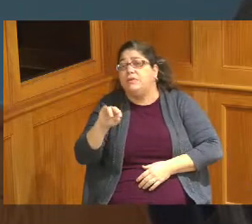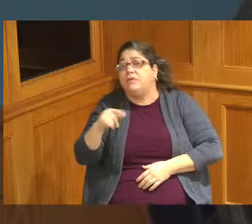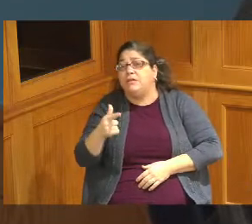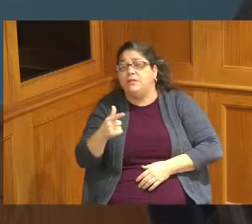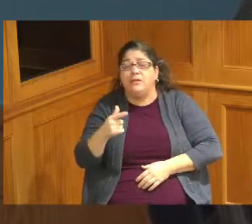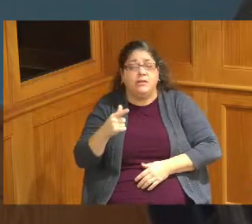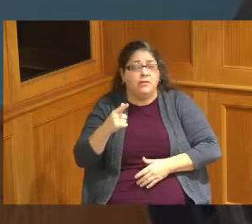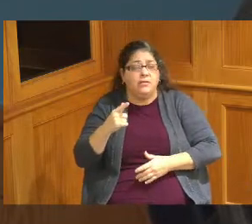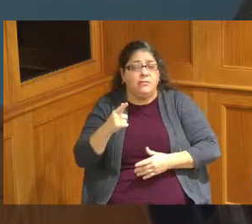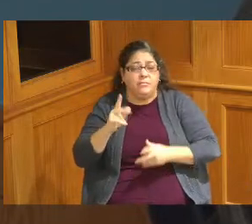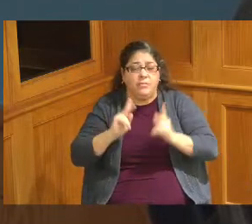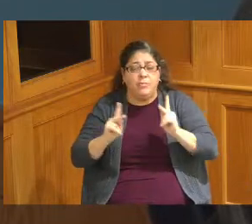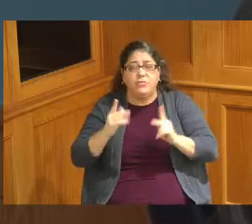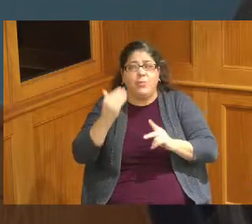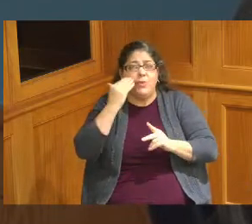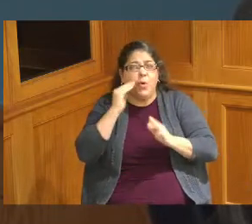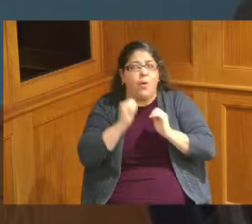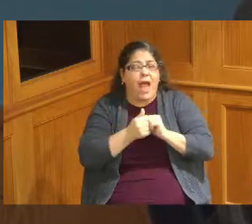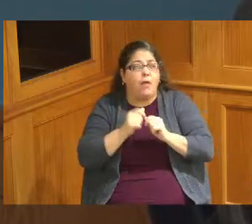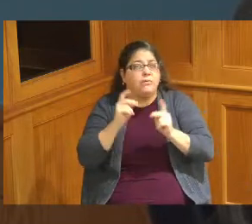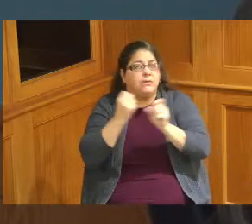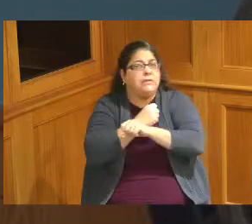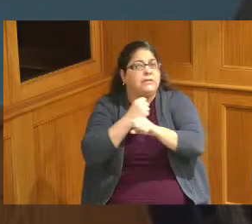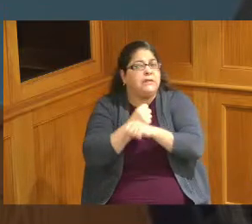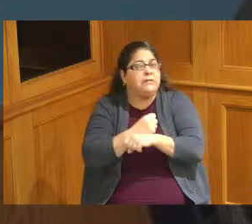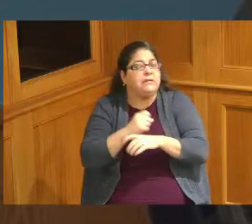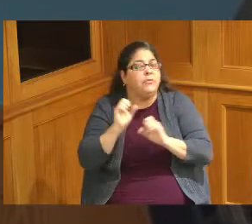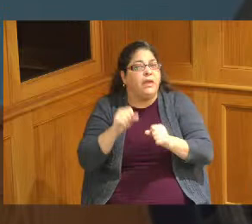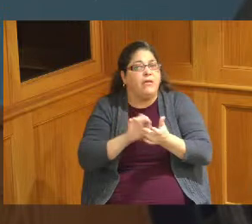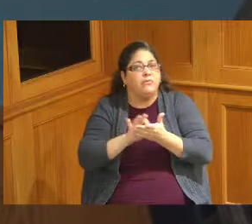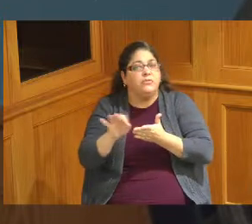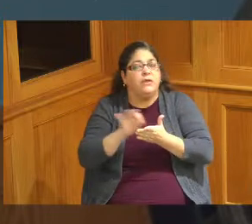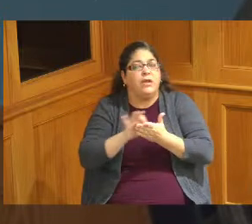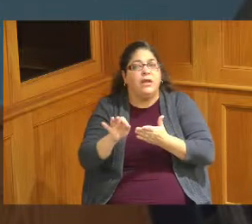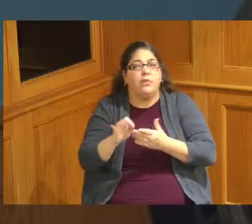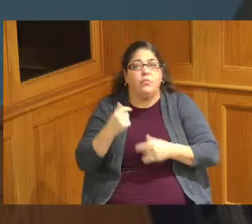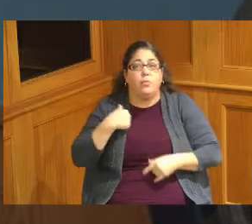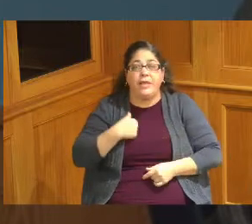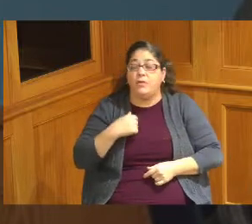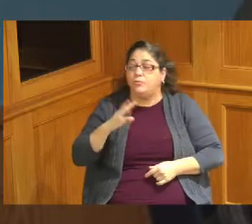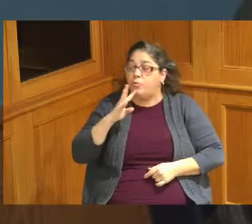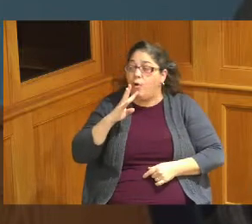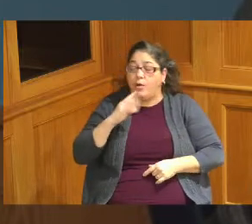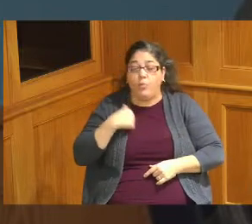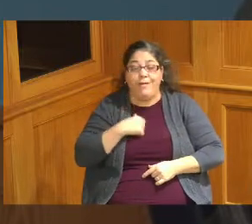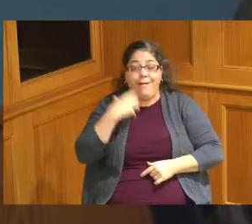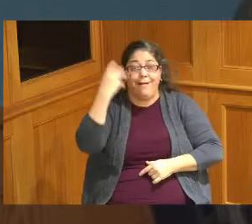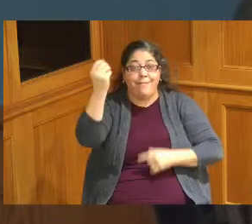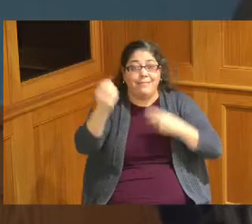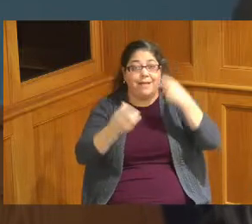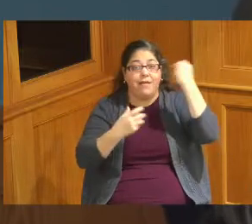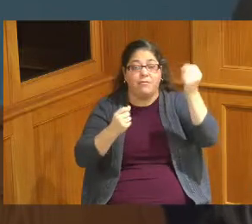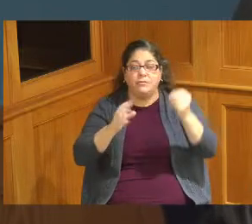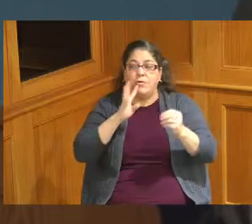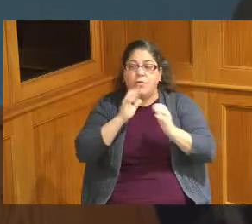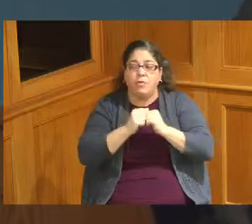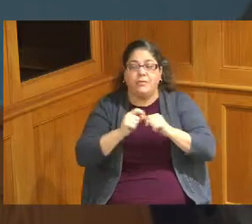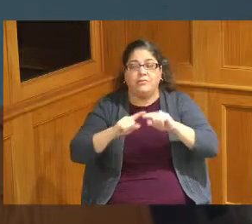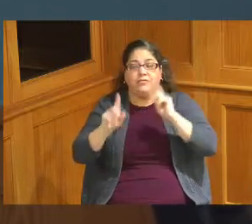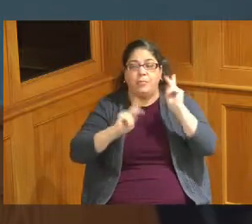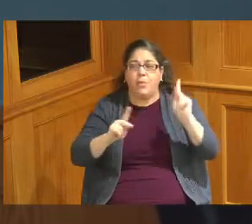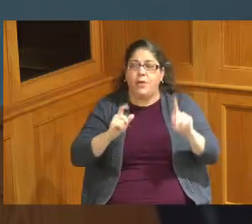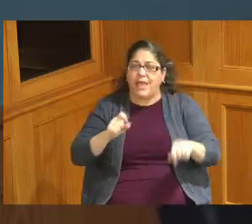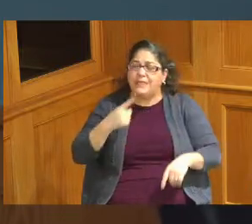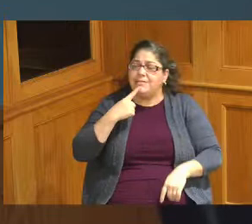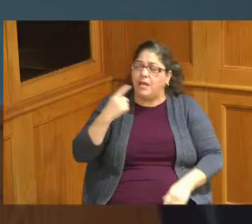we're dealing with, and we can intelligently walk. When we're talking and we're out talking in different places, we're able to